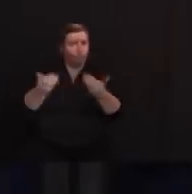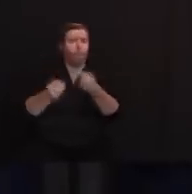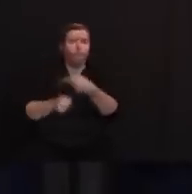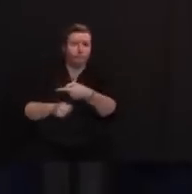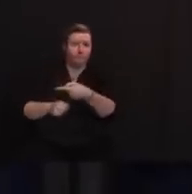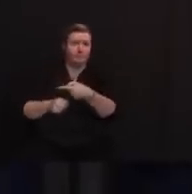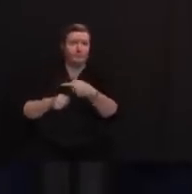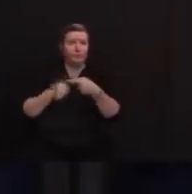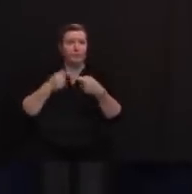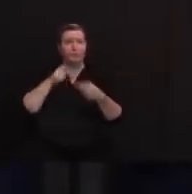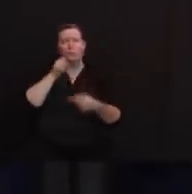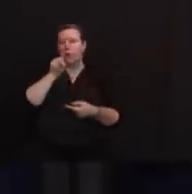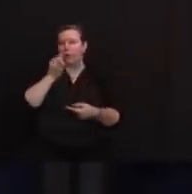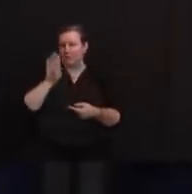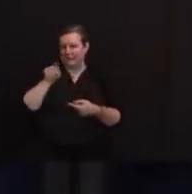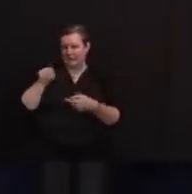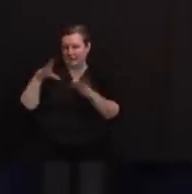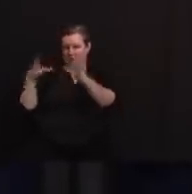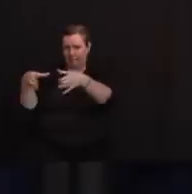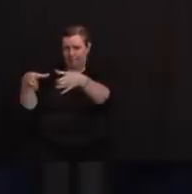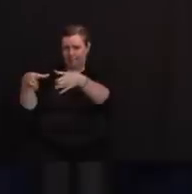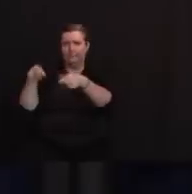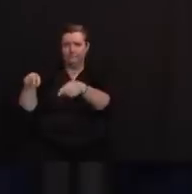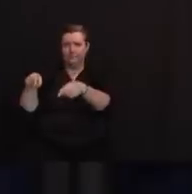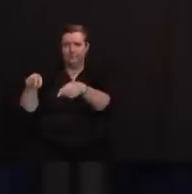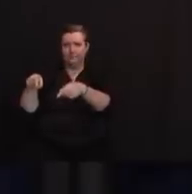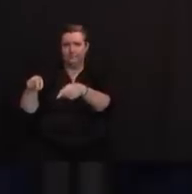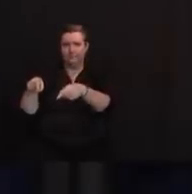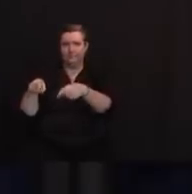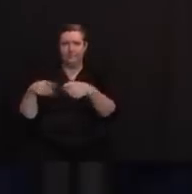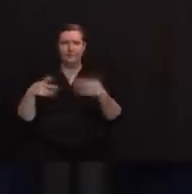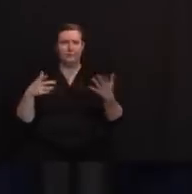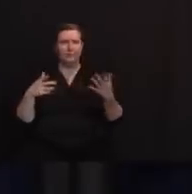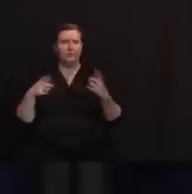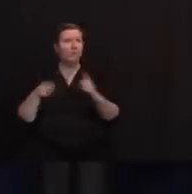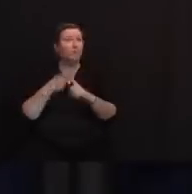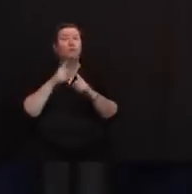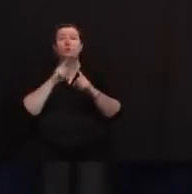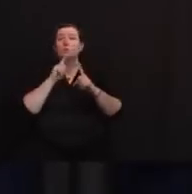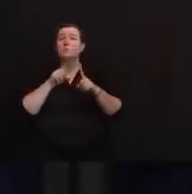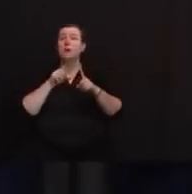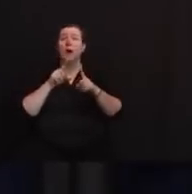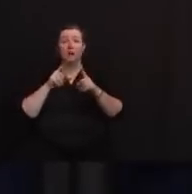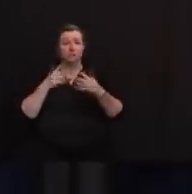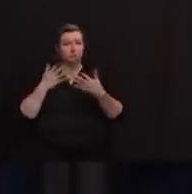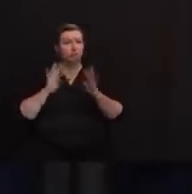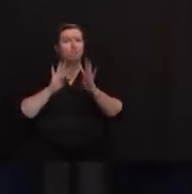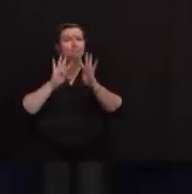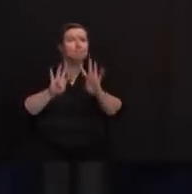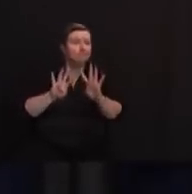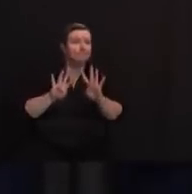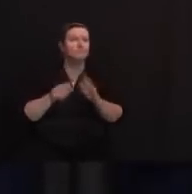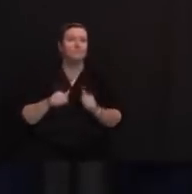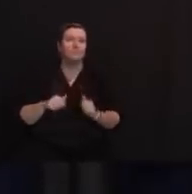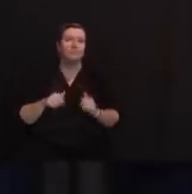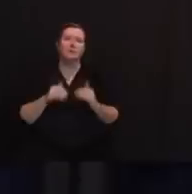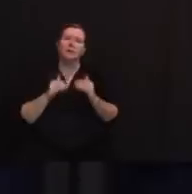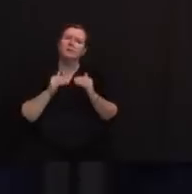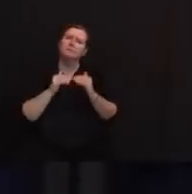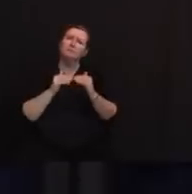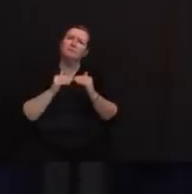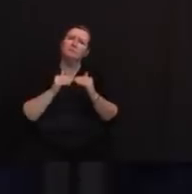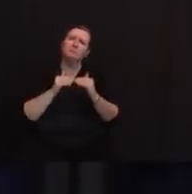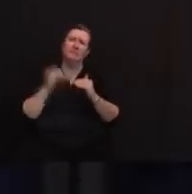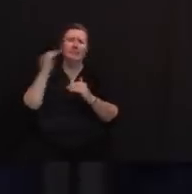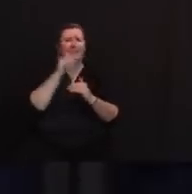1B. These are our frontline responders who, through their jobs, have a greater risk of coming into contact